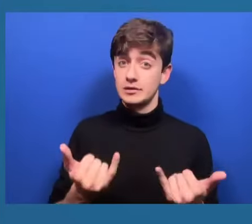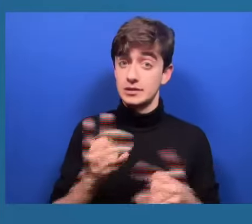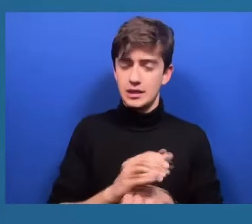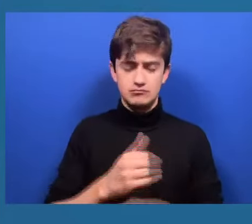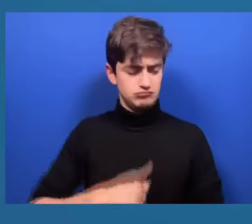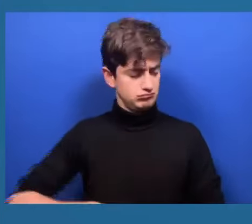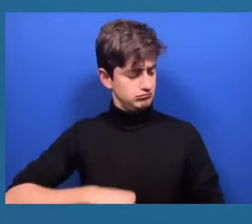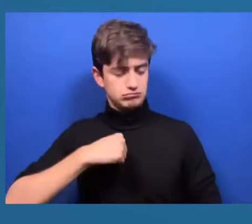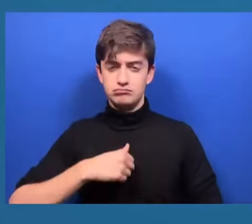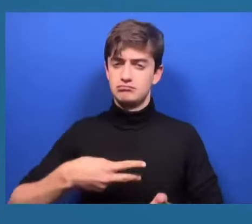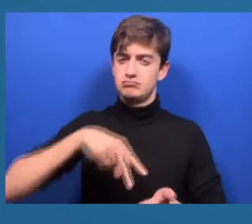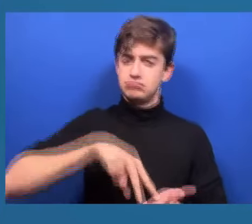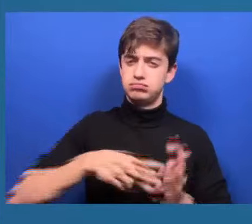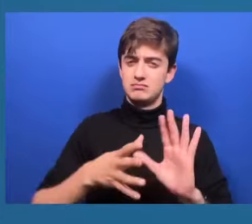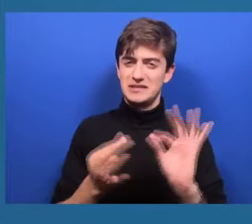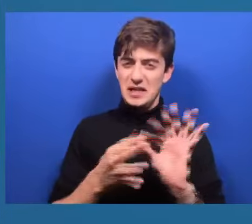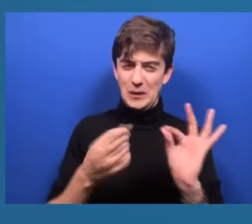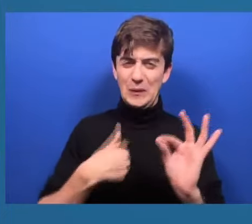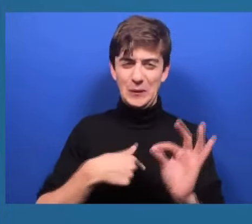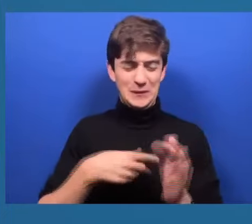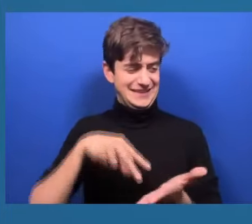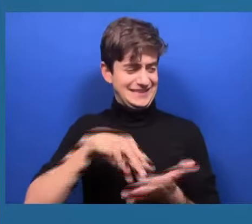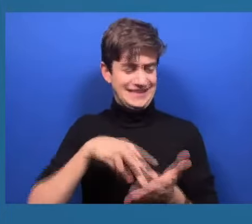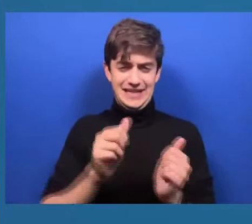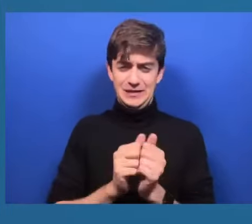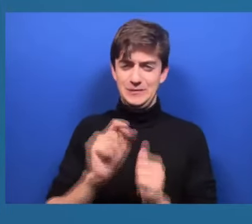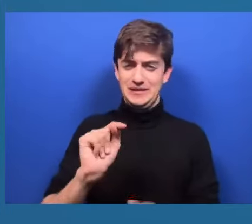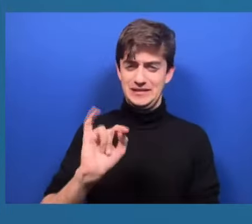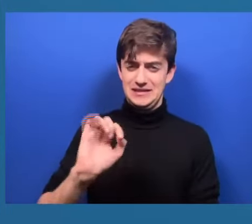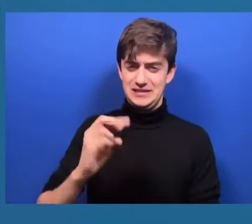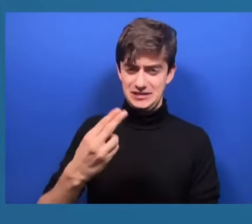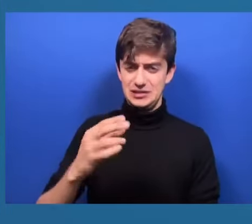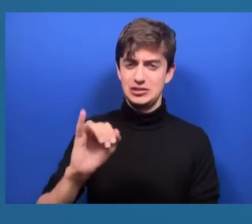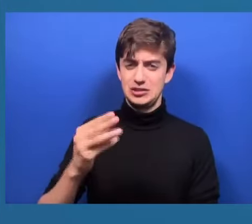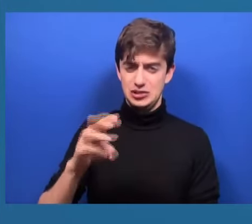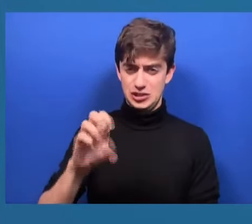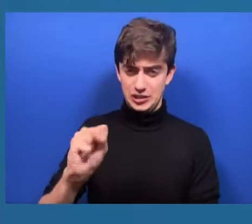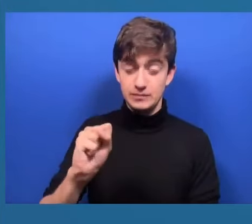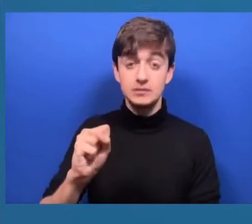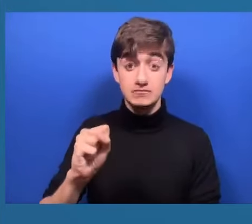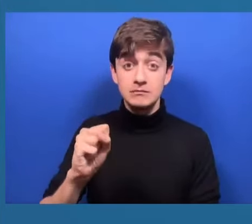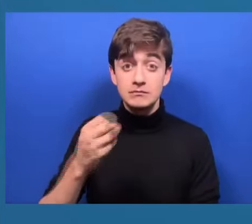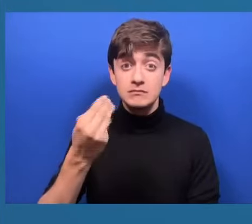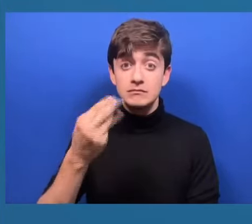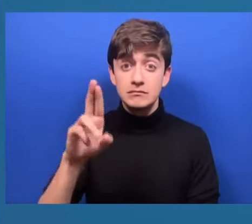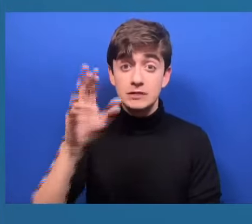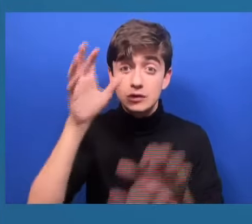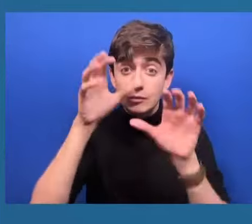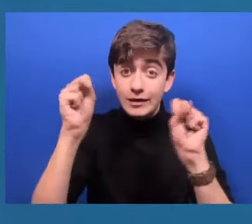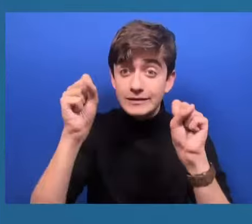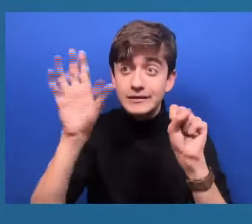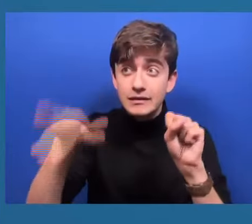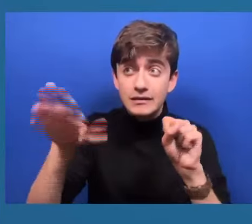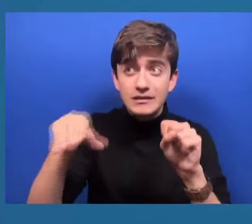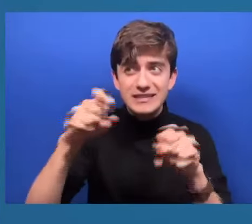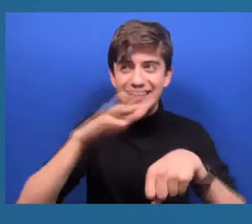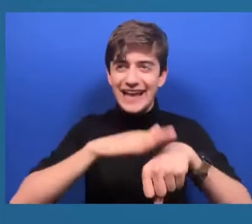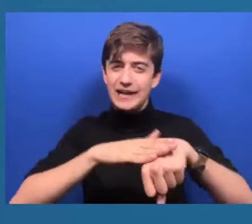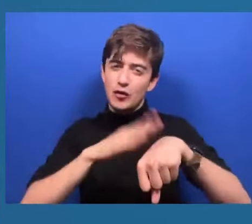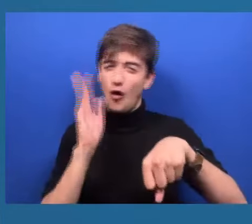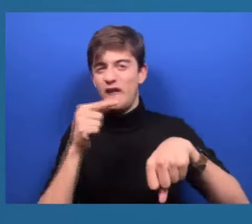saying, we stand with Tish James. And Mr. President, you better get your hands off Tish James. Thank